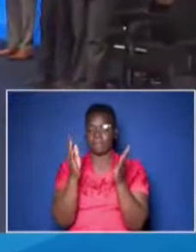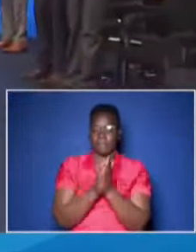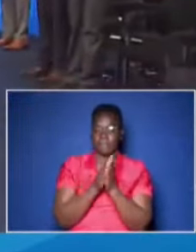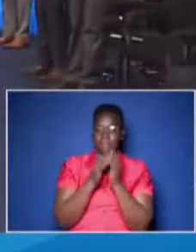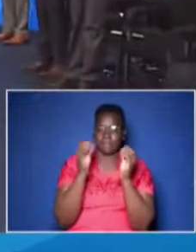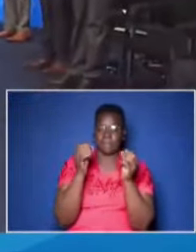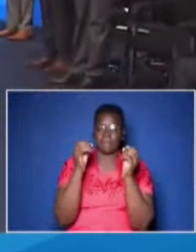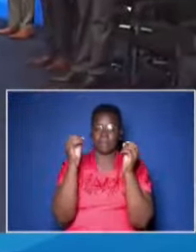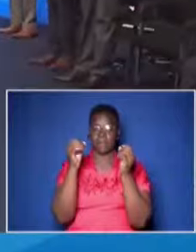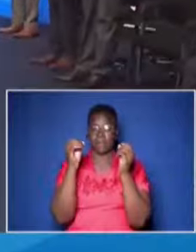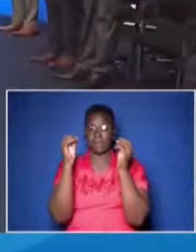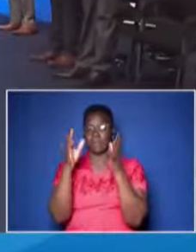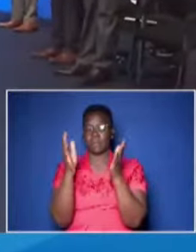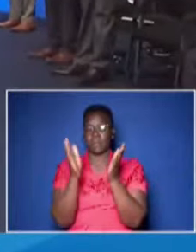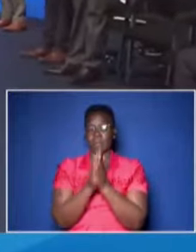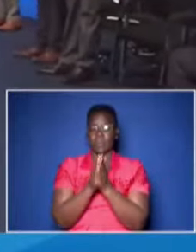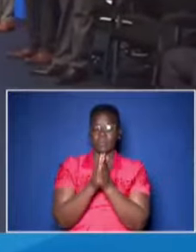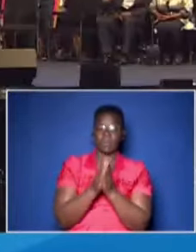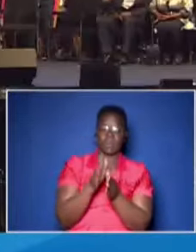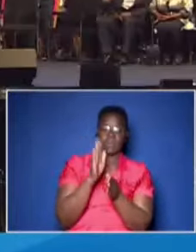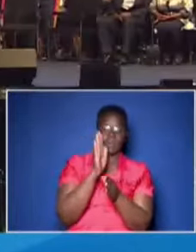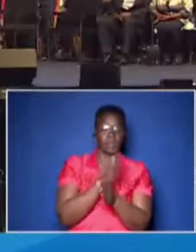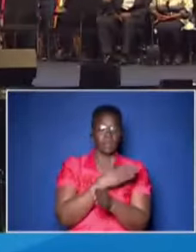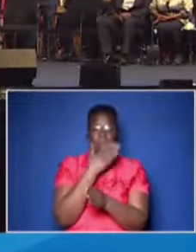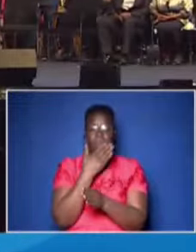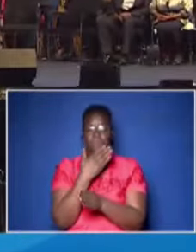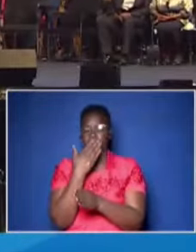hallelujah hallelujah let us